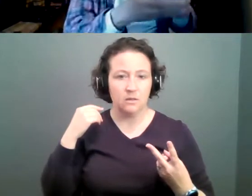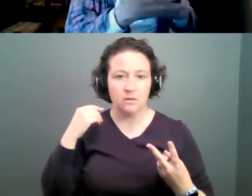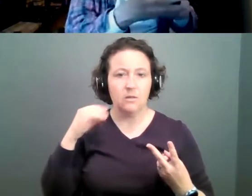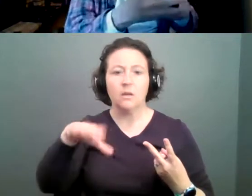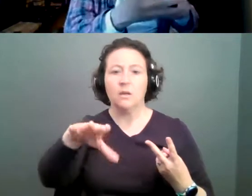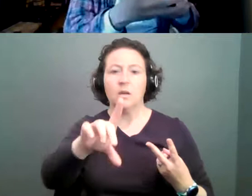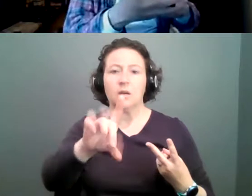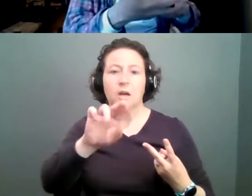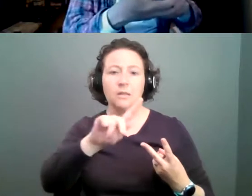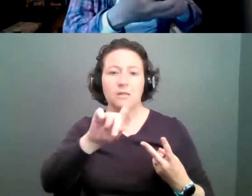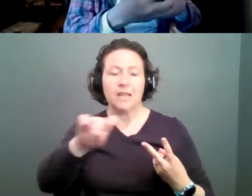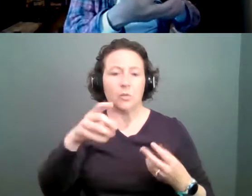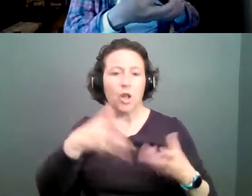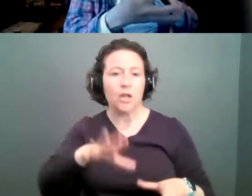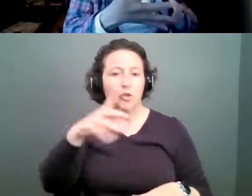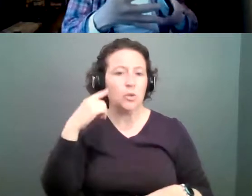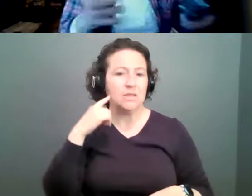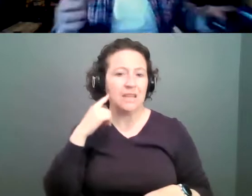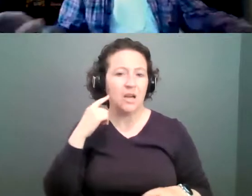Dr. Katz, we lost your sound.